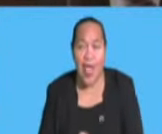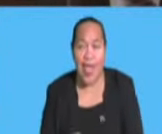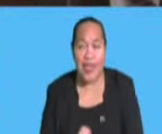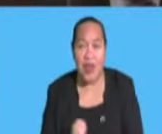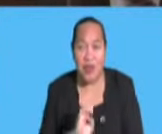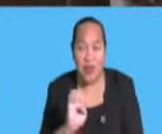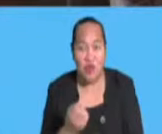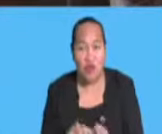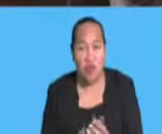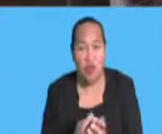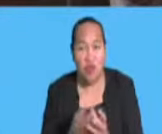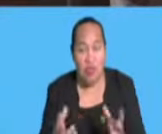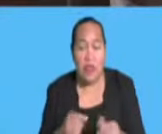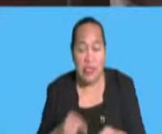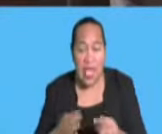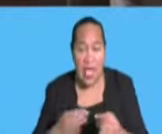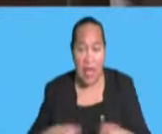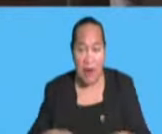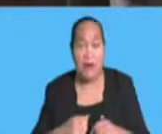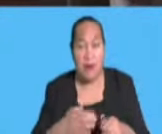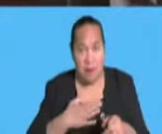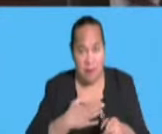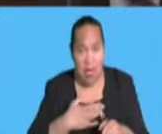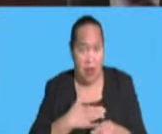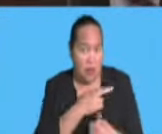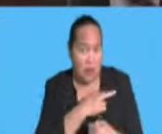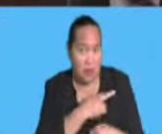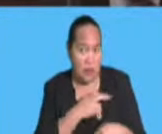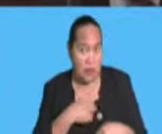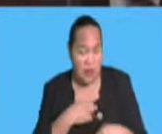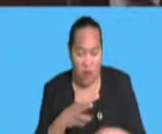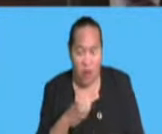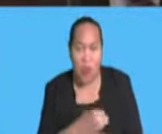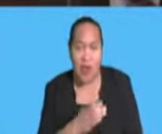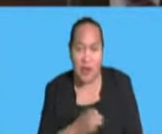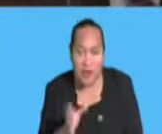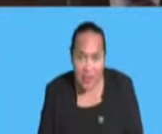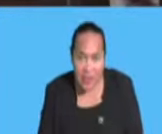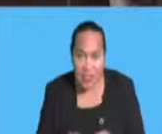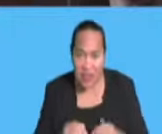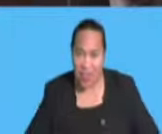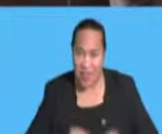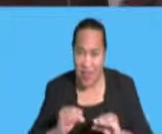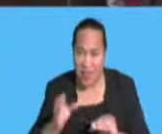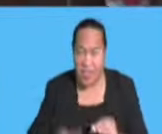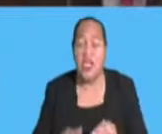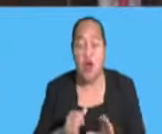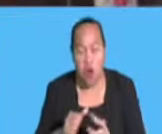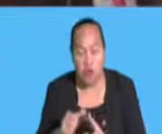of particular interest to stakeholders in my portfolio, including workers, employers, investors, and our